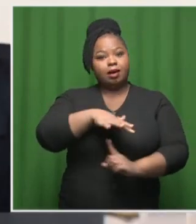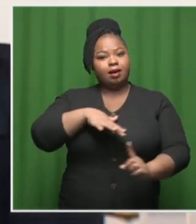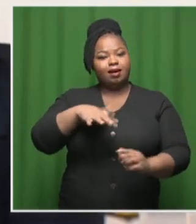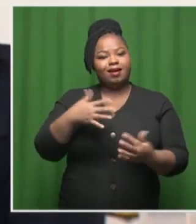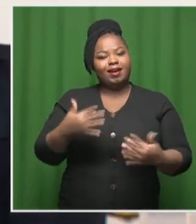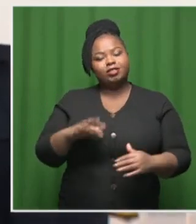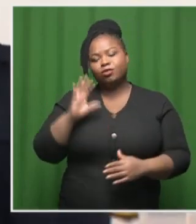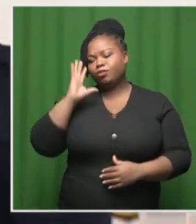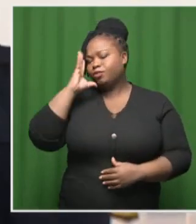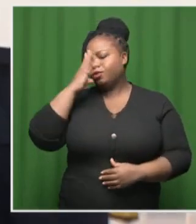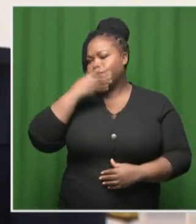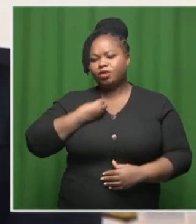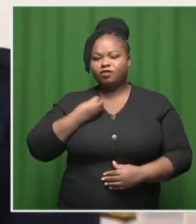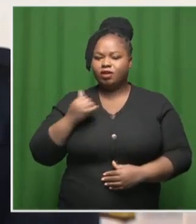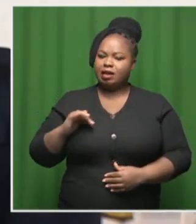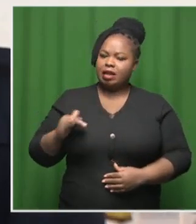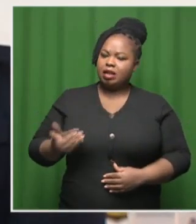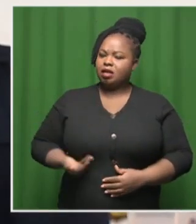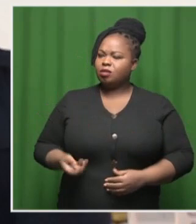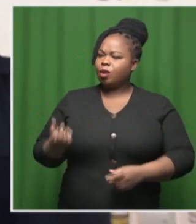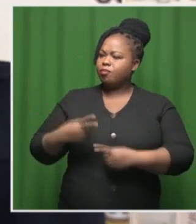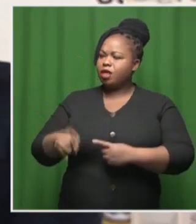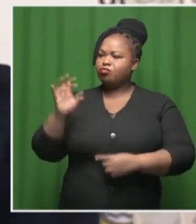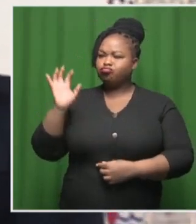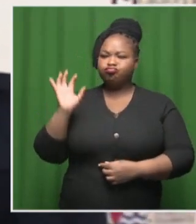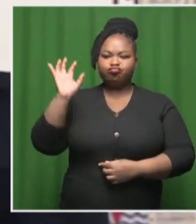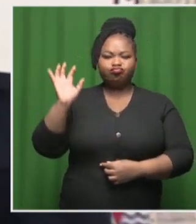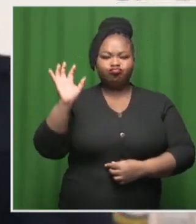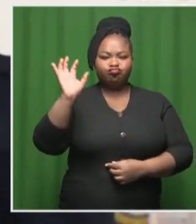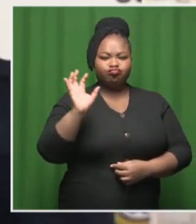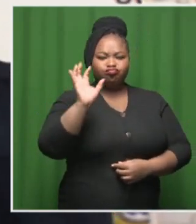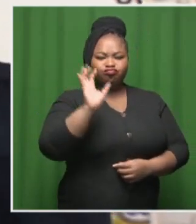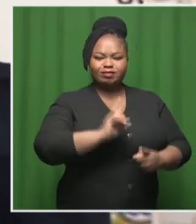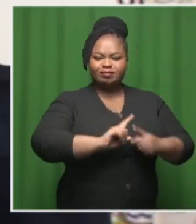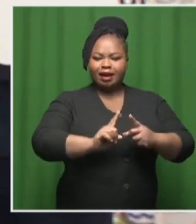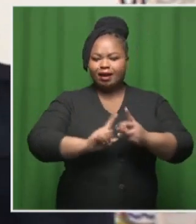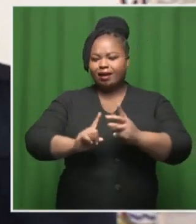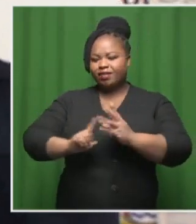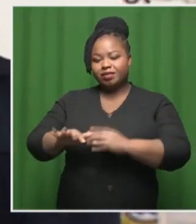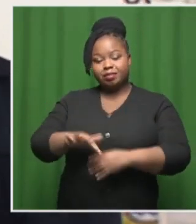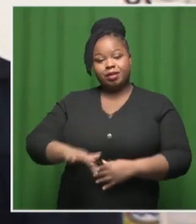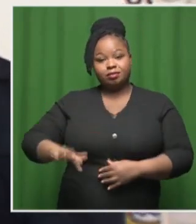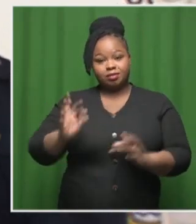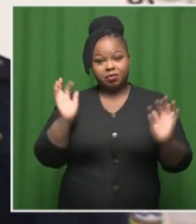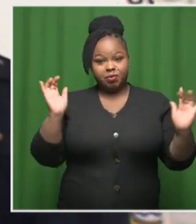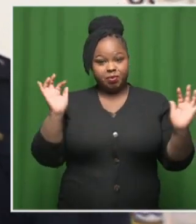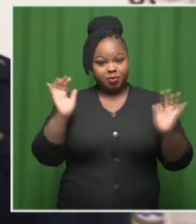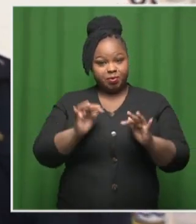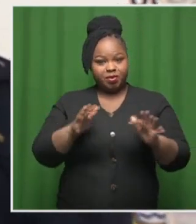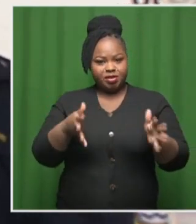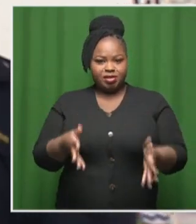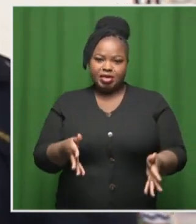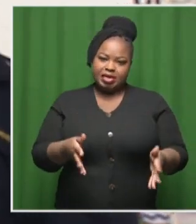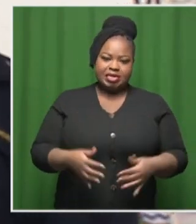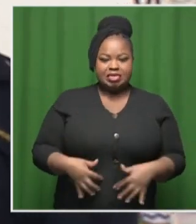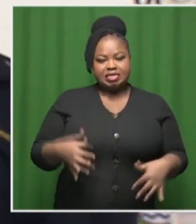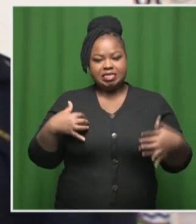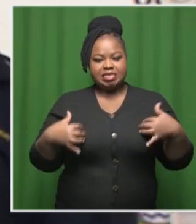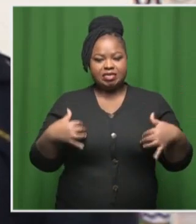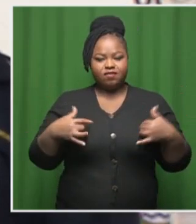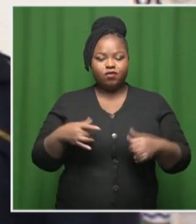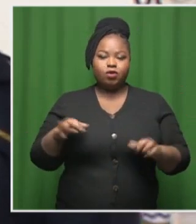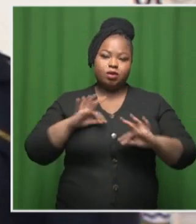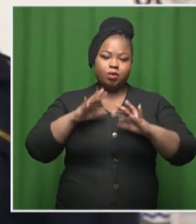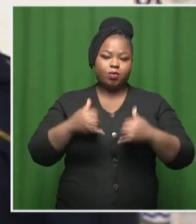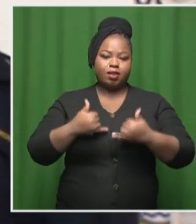beautiful. There are ladies playing netball all over the place. You've got so many people that are gathering here, getting into the vibe of the Netball